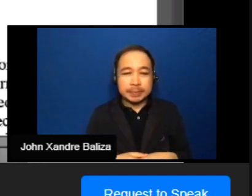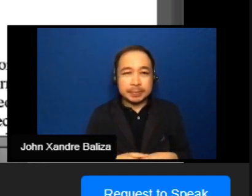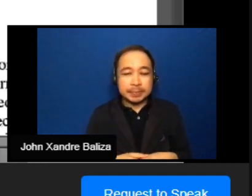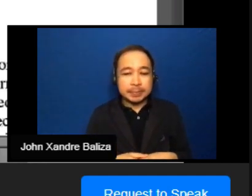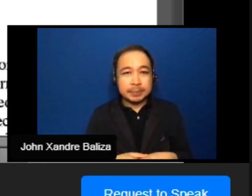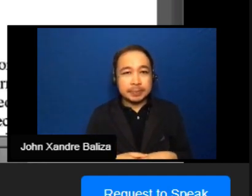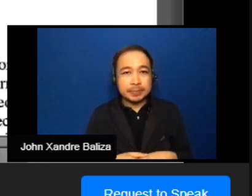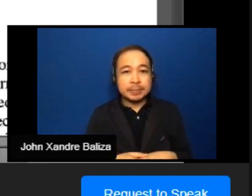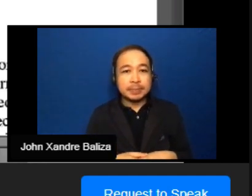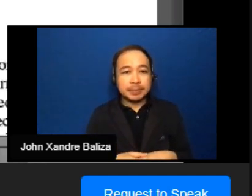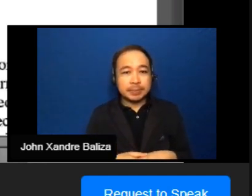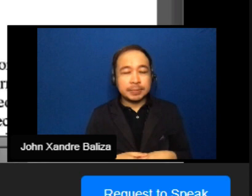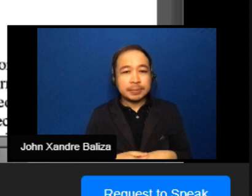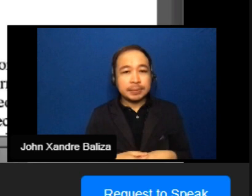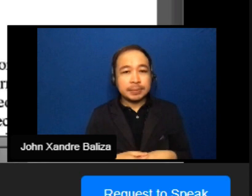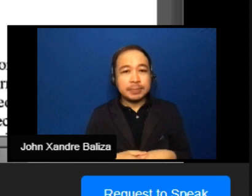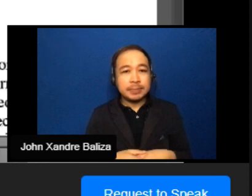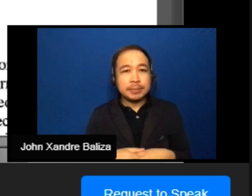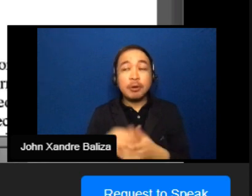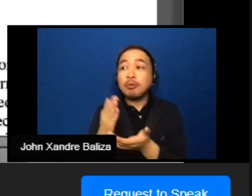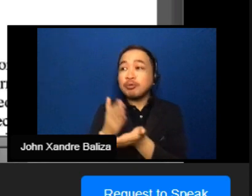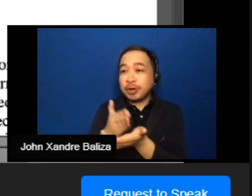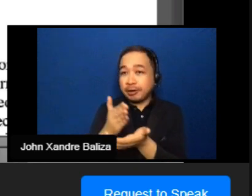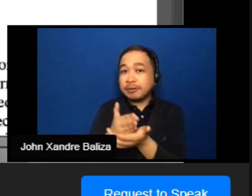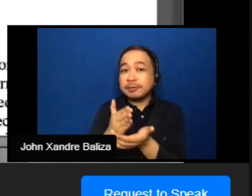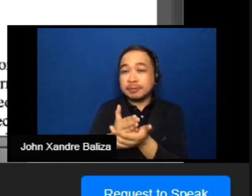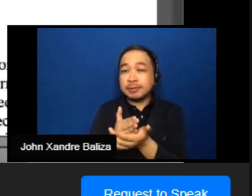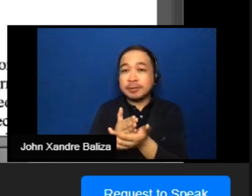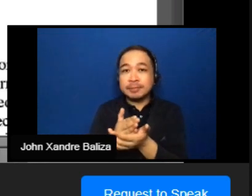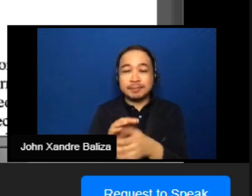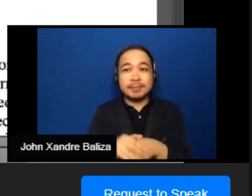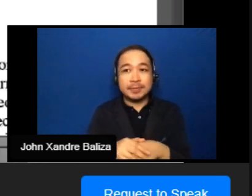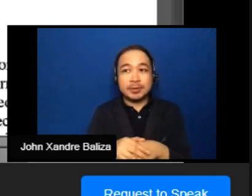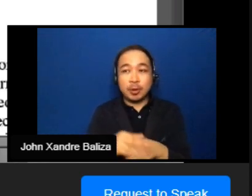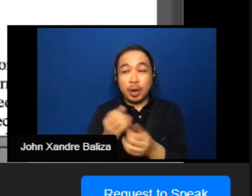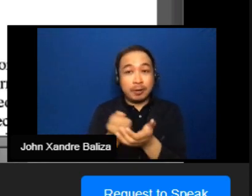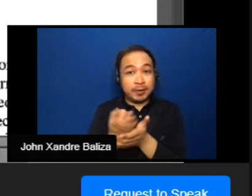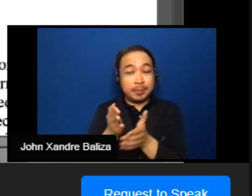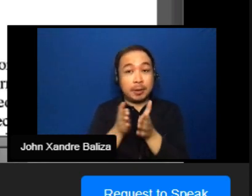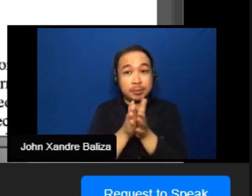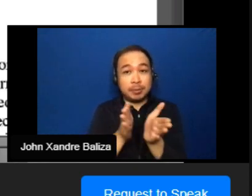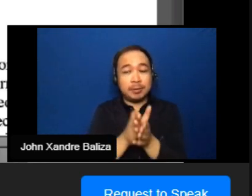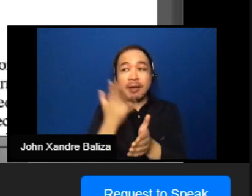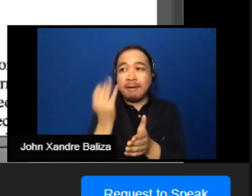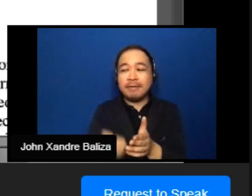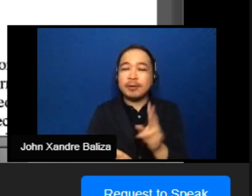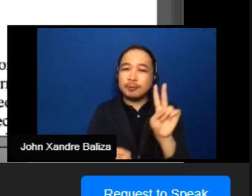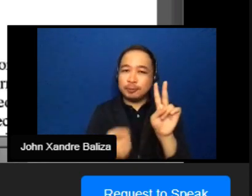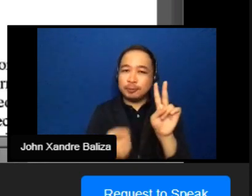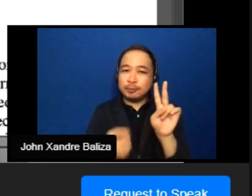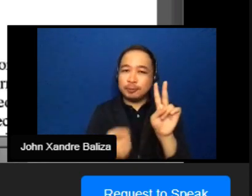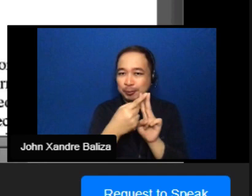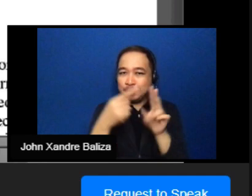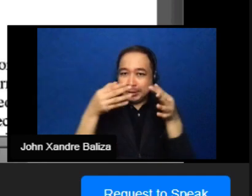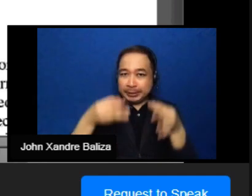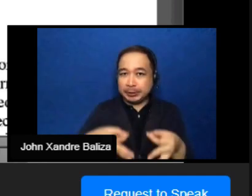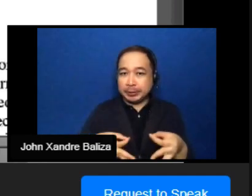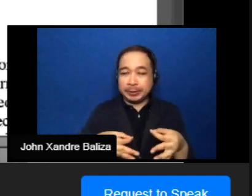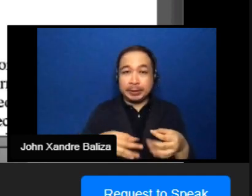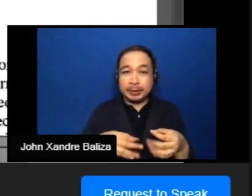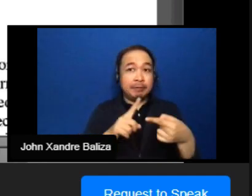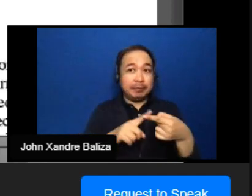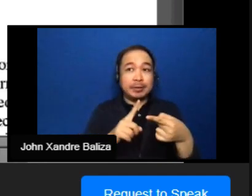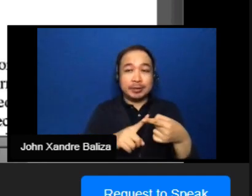Right. As I said at the beginning, we have 2 decisions. So my intention is to put before the